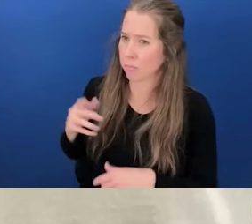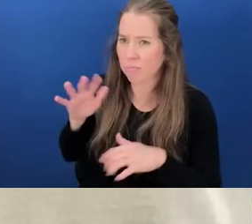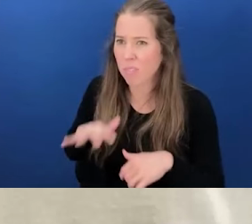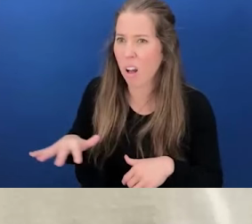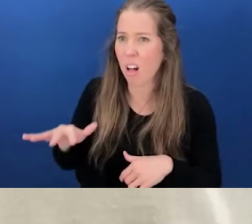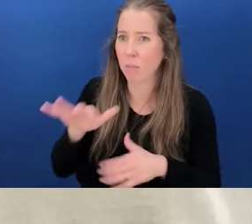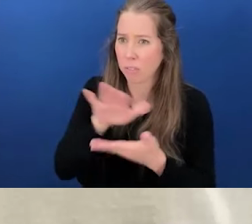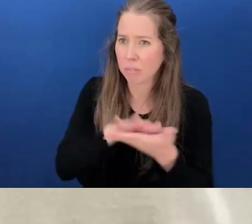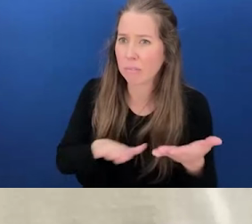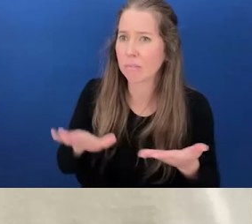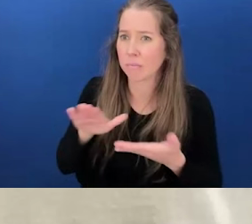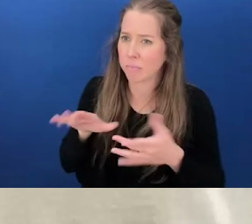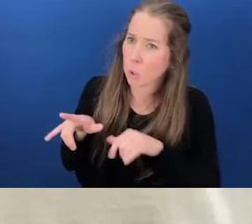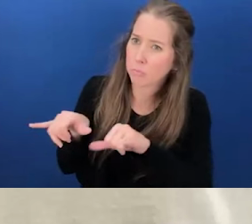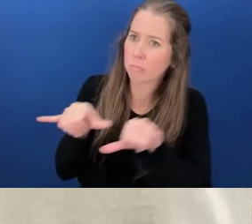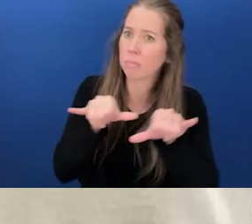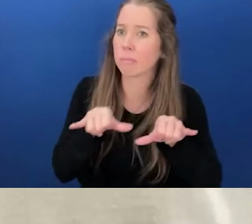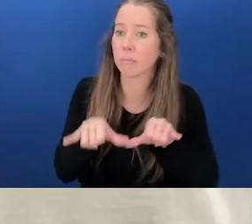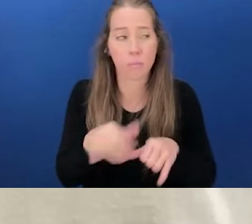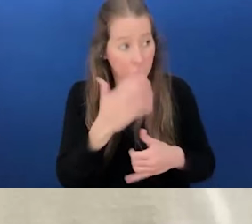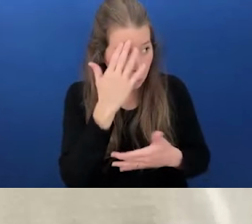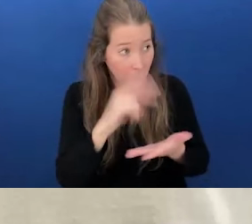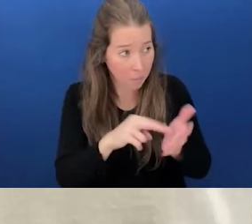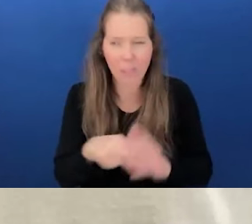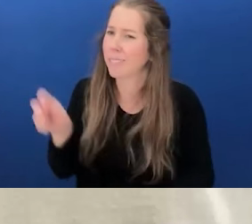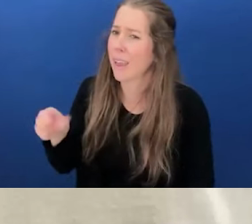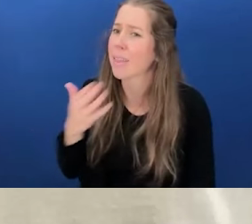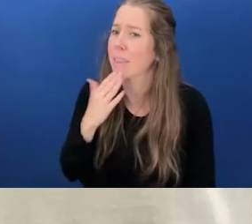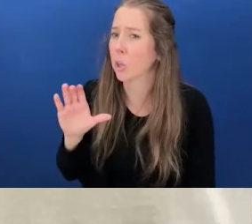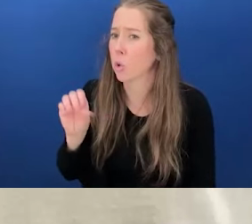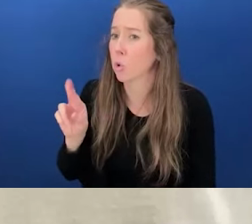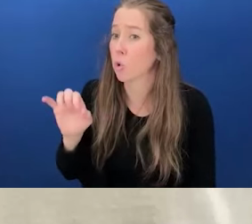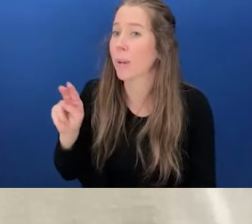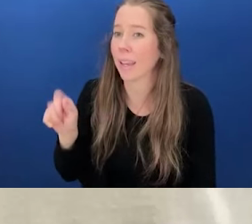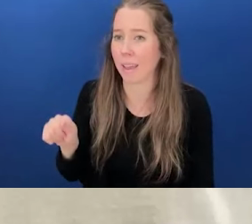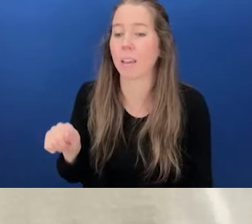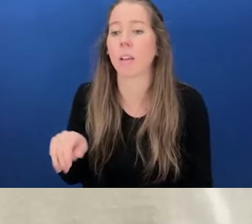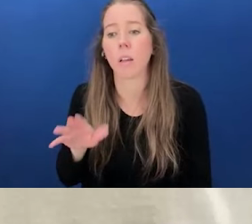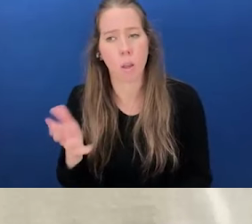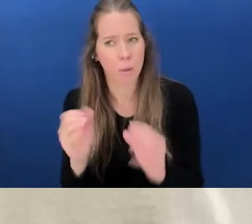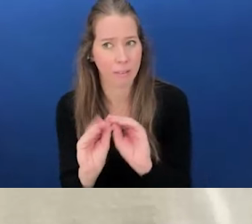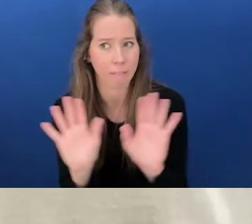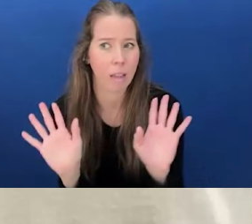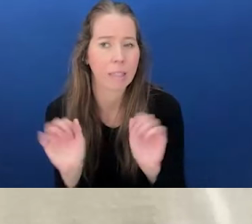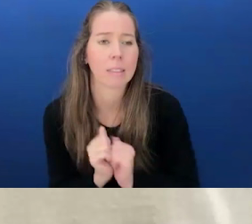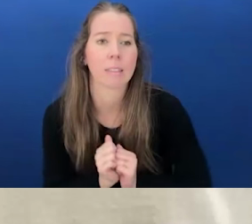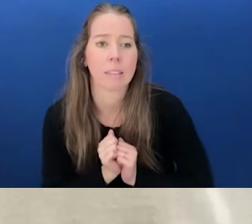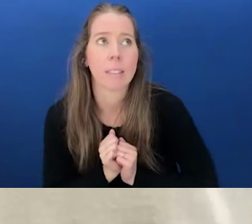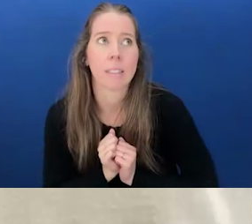this stance. You know what I'm saying? Yeah, absolutely. Thank you, Karina. I appreciate it. Yeah. So, and let me be clear, This is